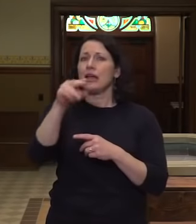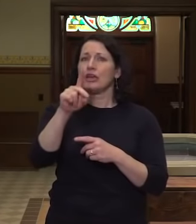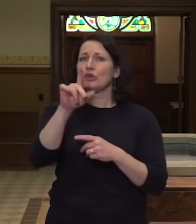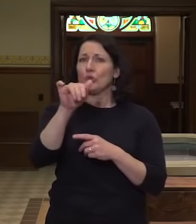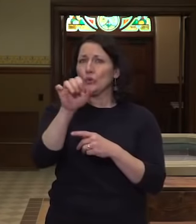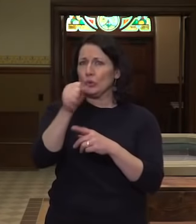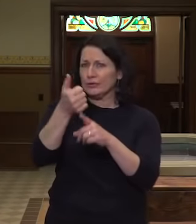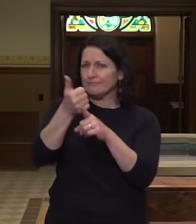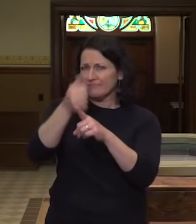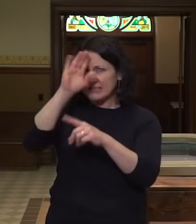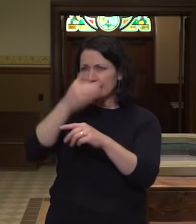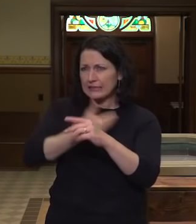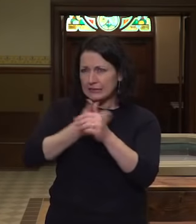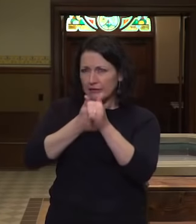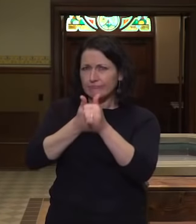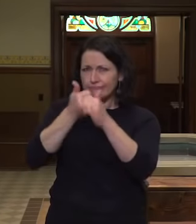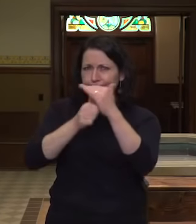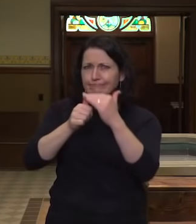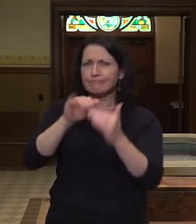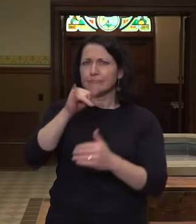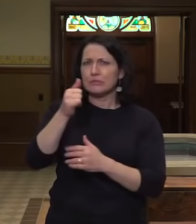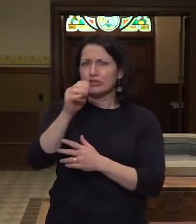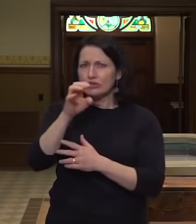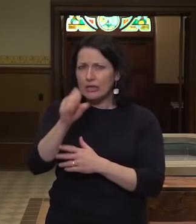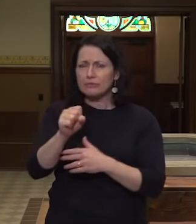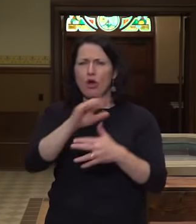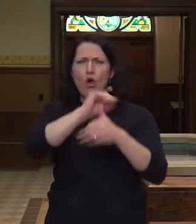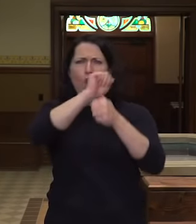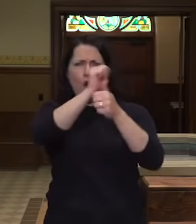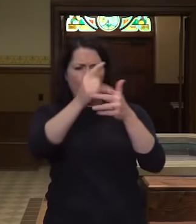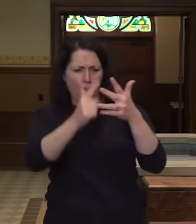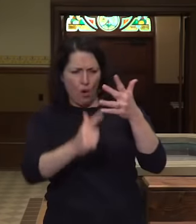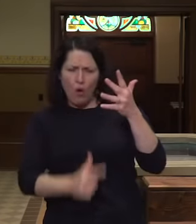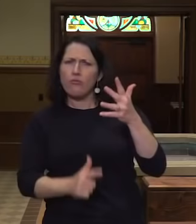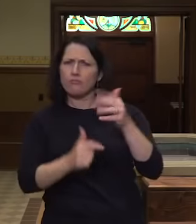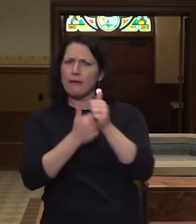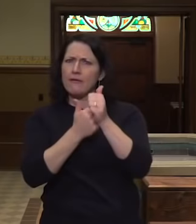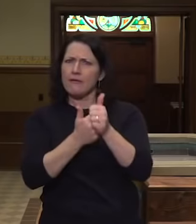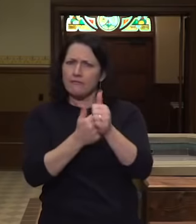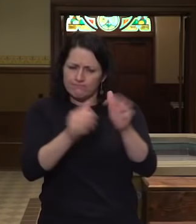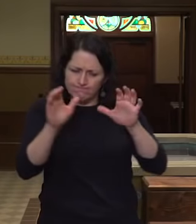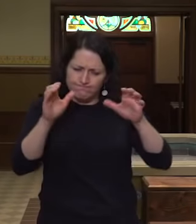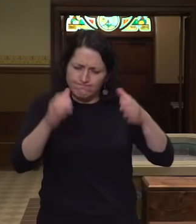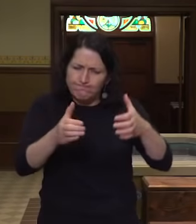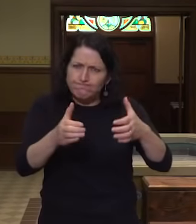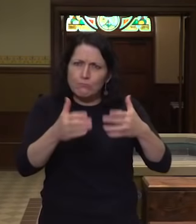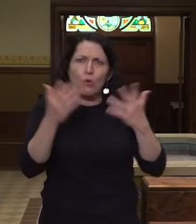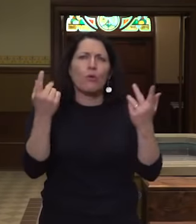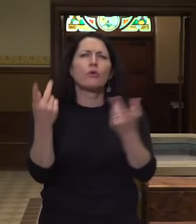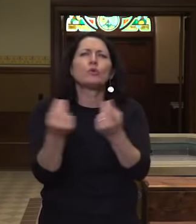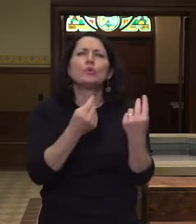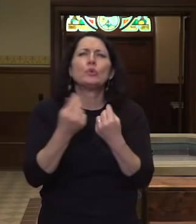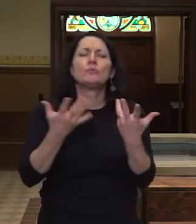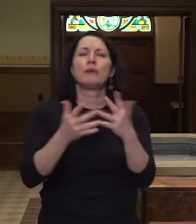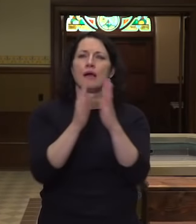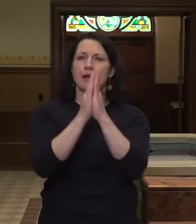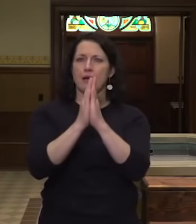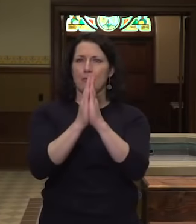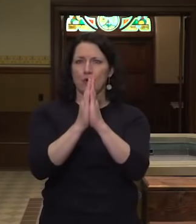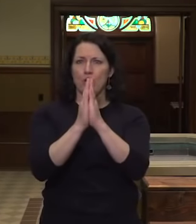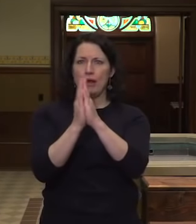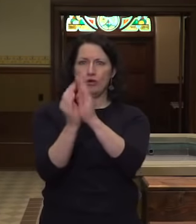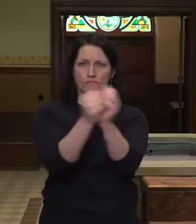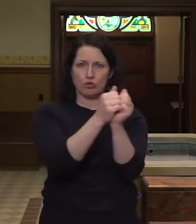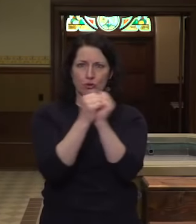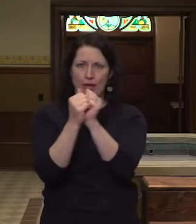of James. All these devoted themselves with one accord to prayer, together with